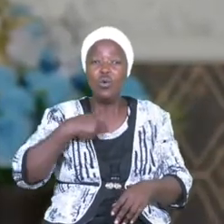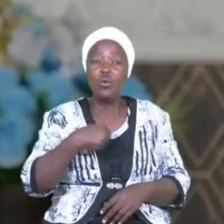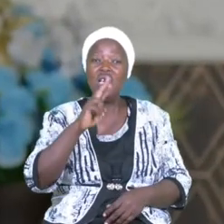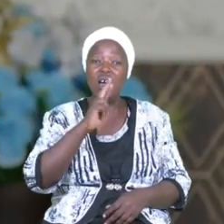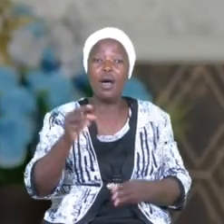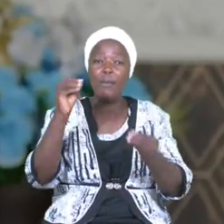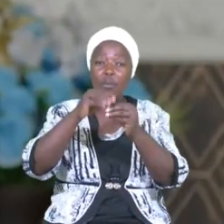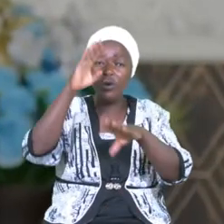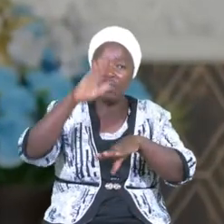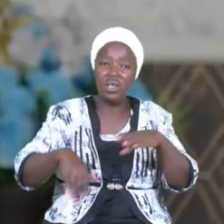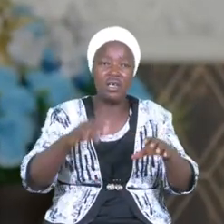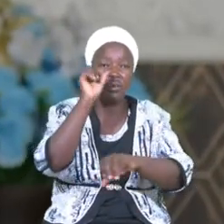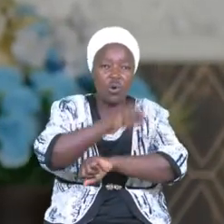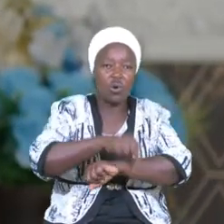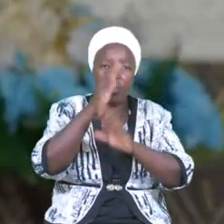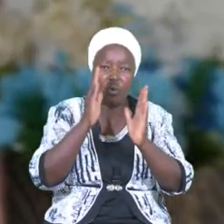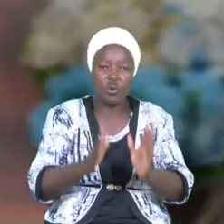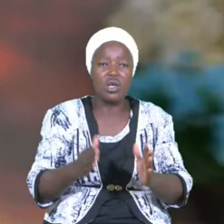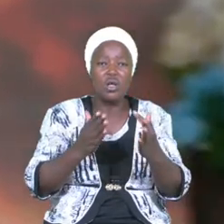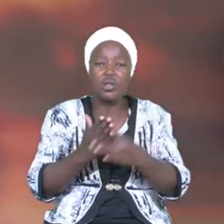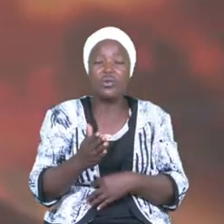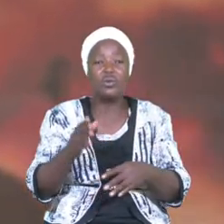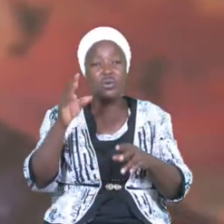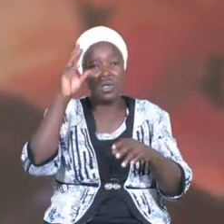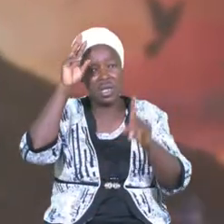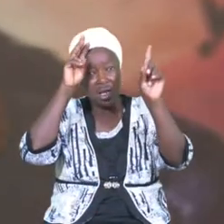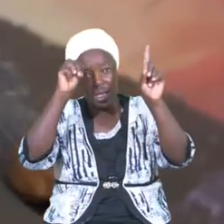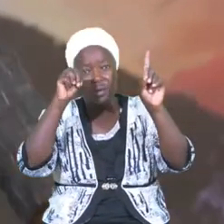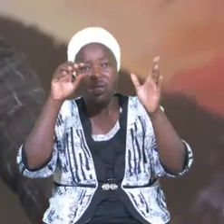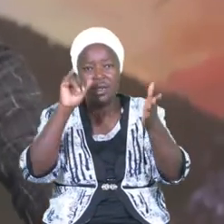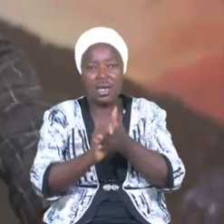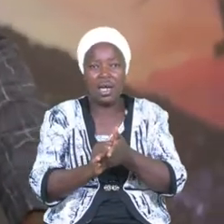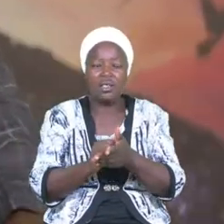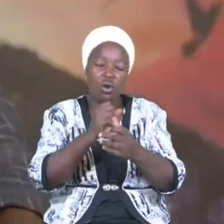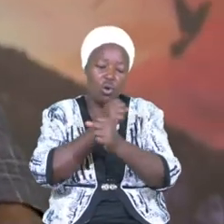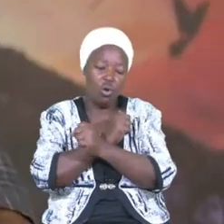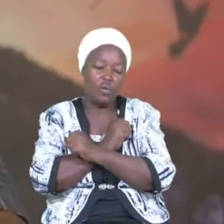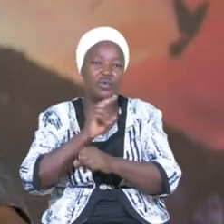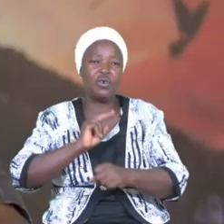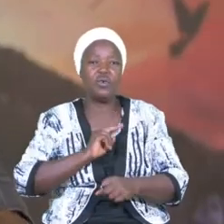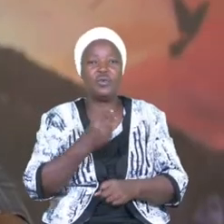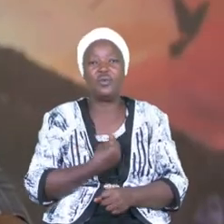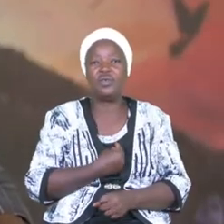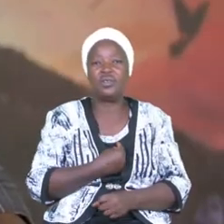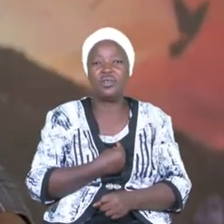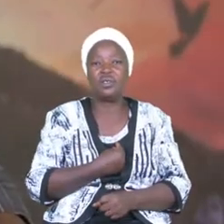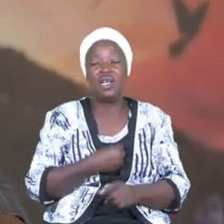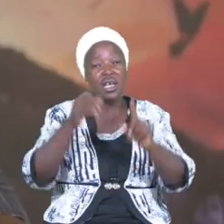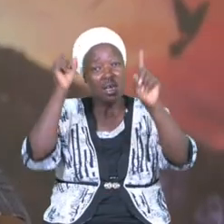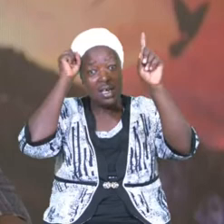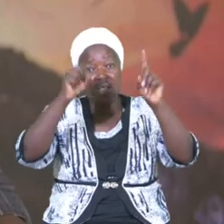than conquerors through him that loved us. His love will